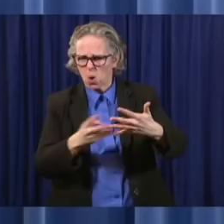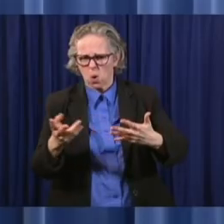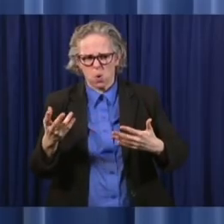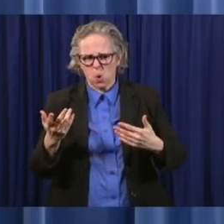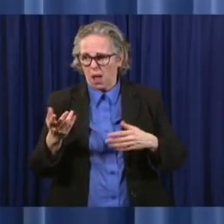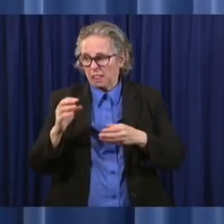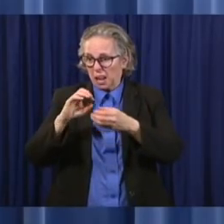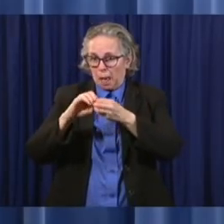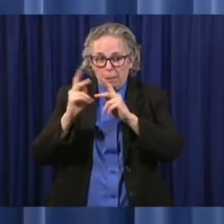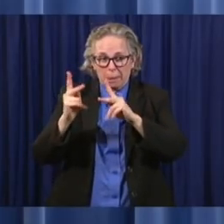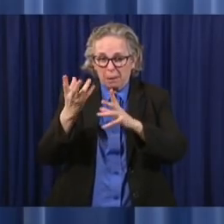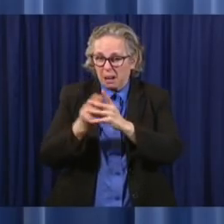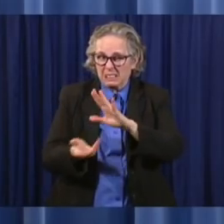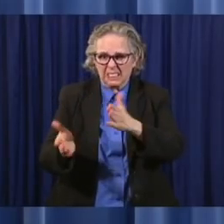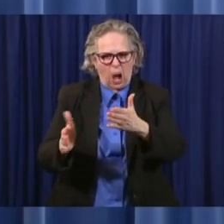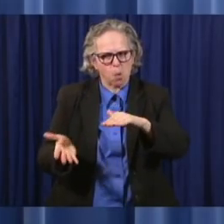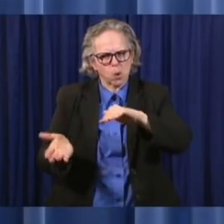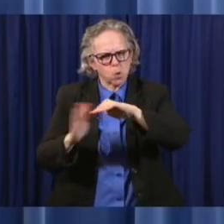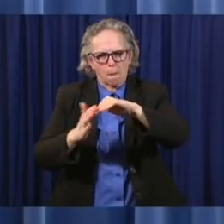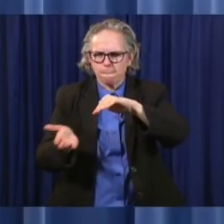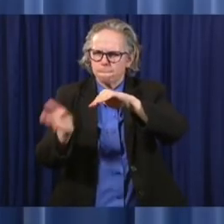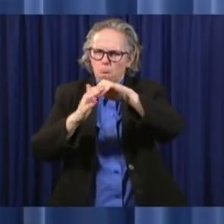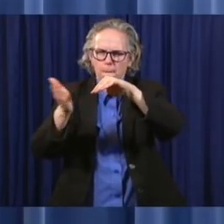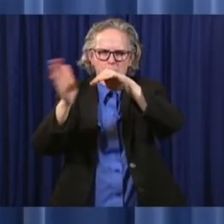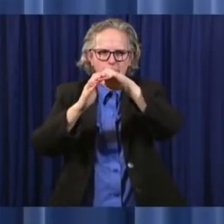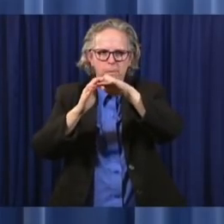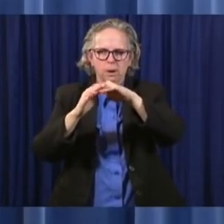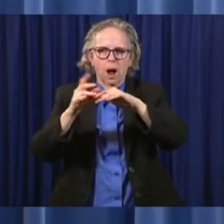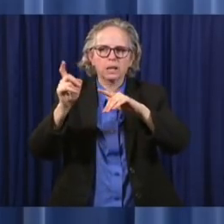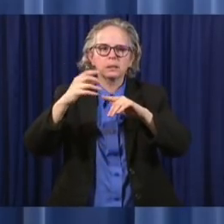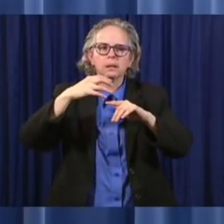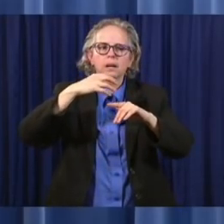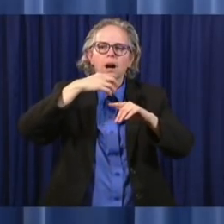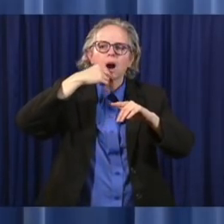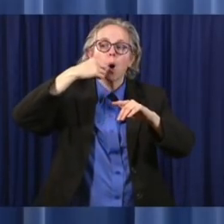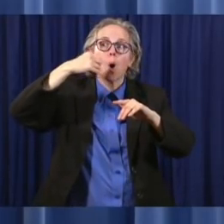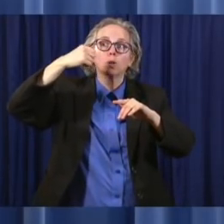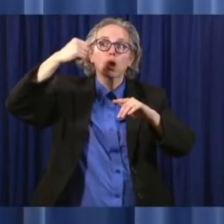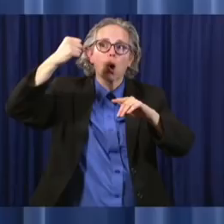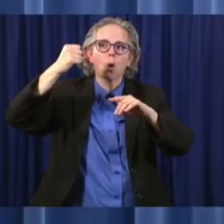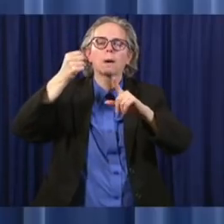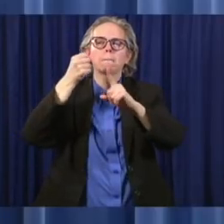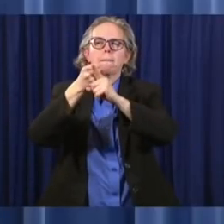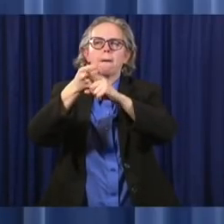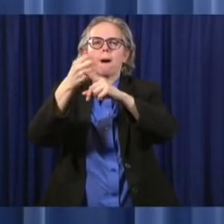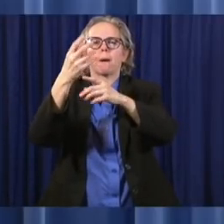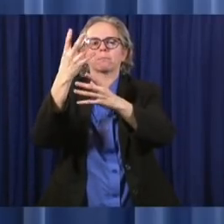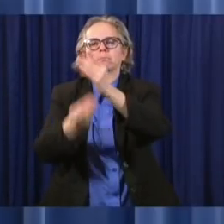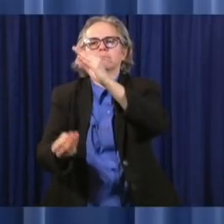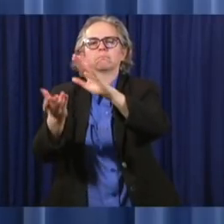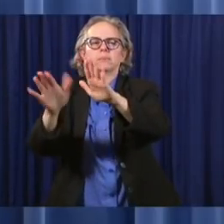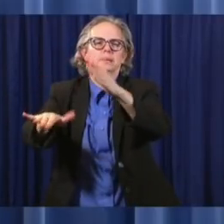up, as the age goes up. That's true with age. It's also true if you do in fact,